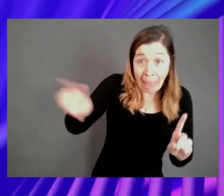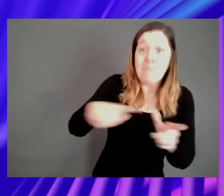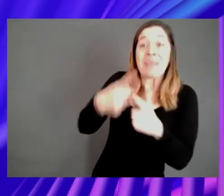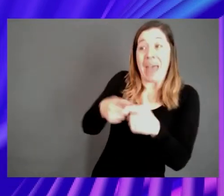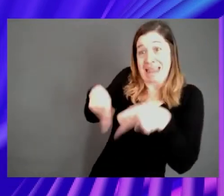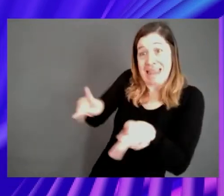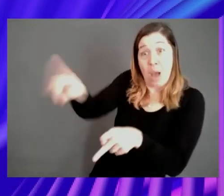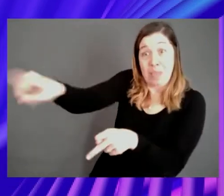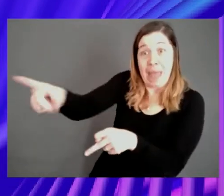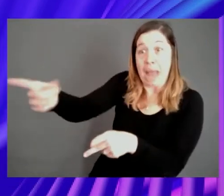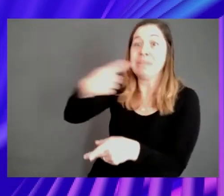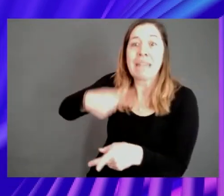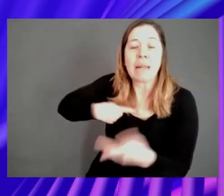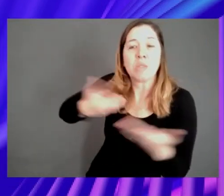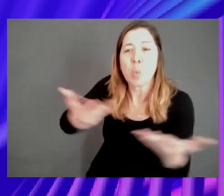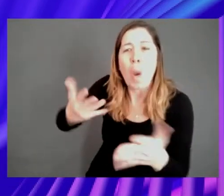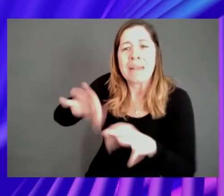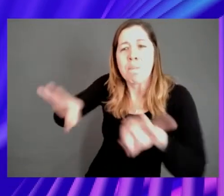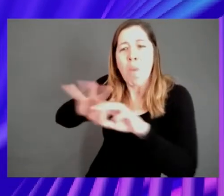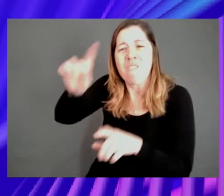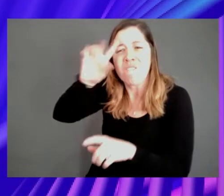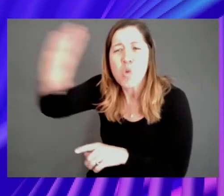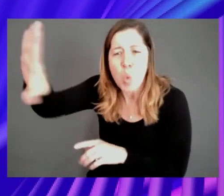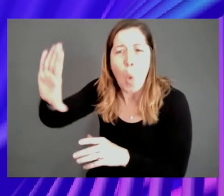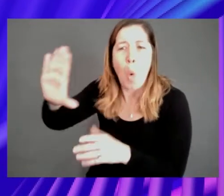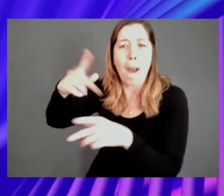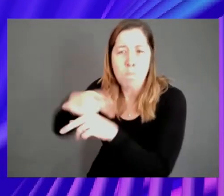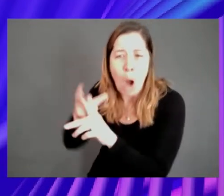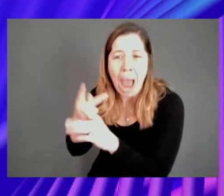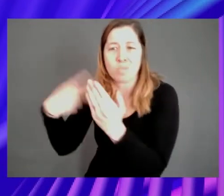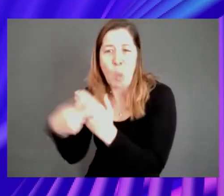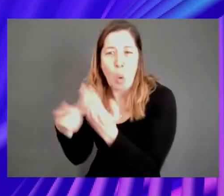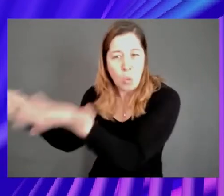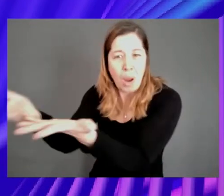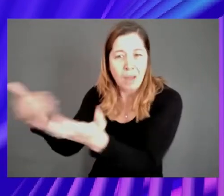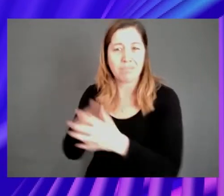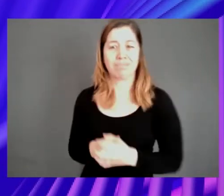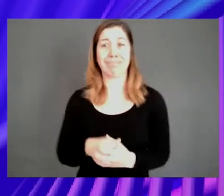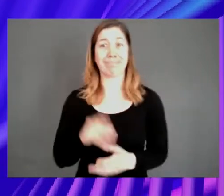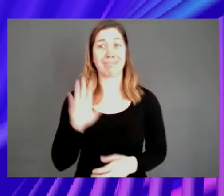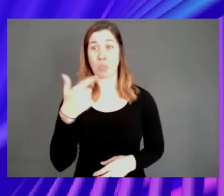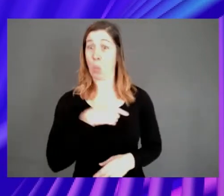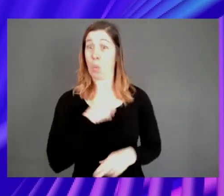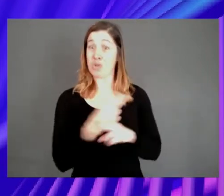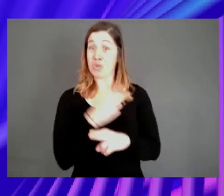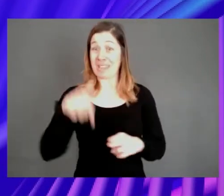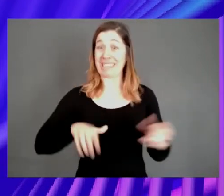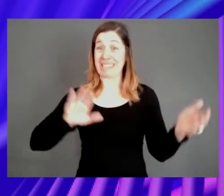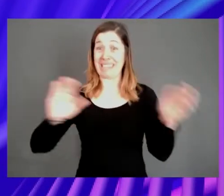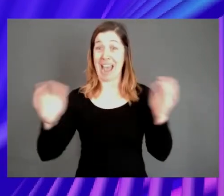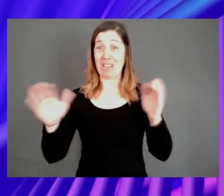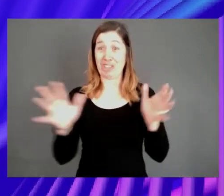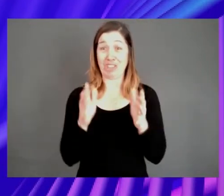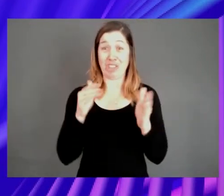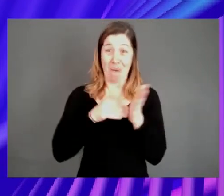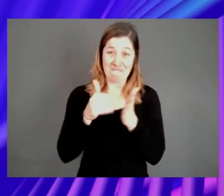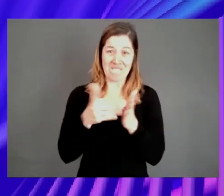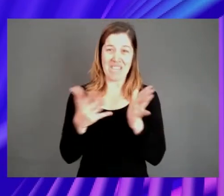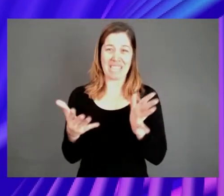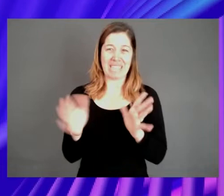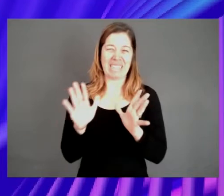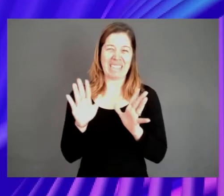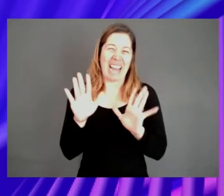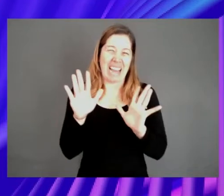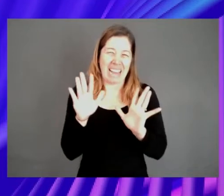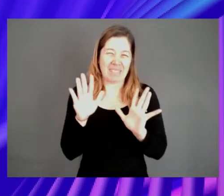that's important to your business. I think, you know, we use this analogy a lot. I actually don't really like it